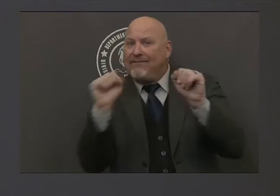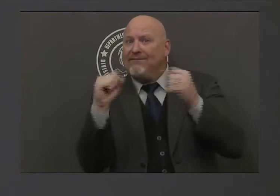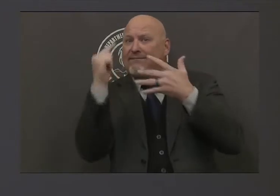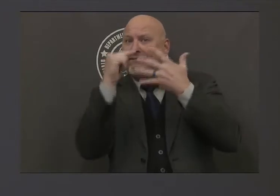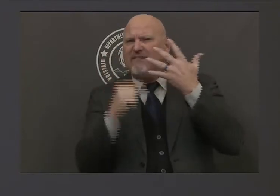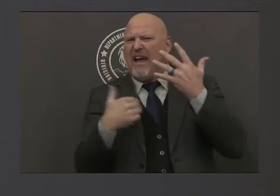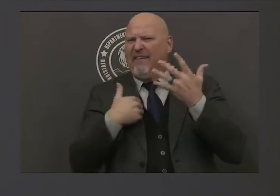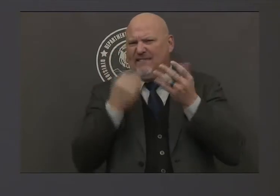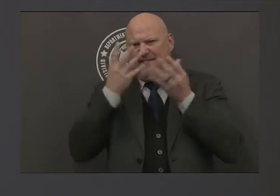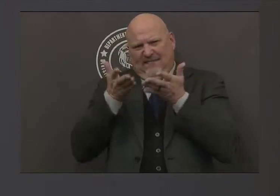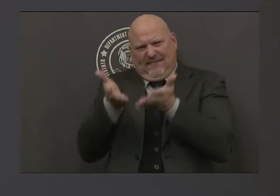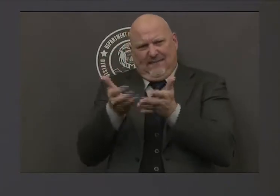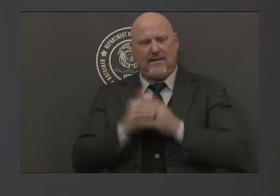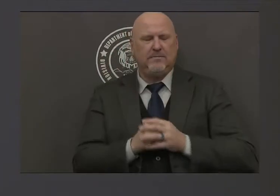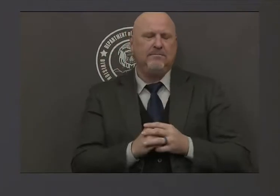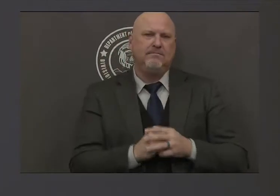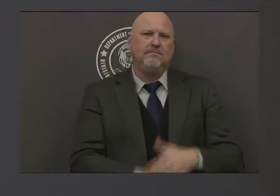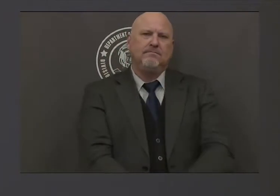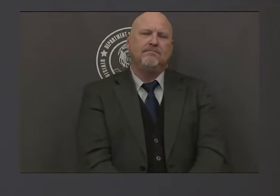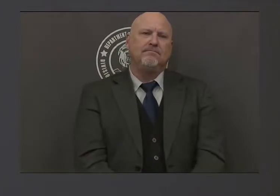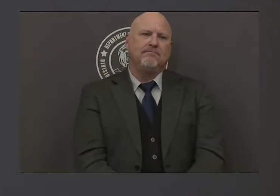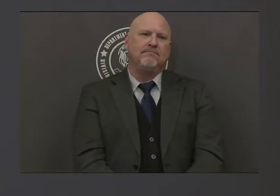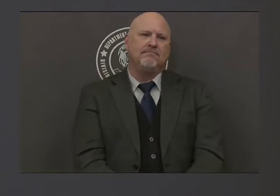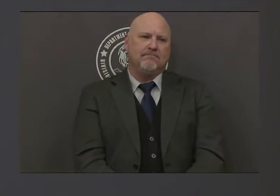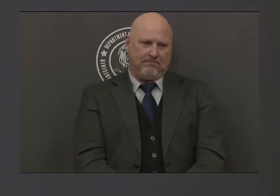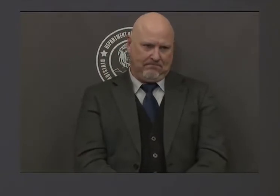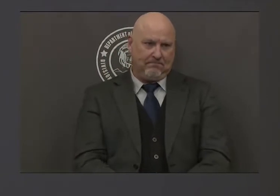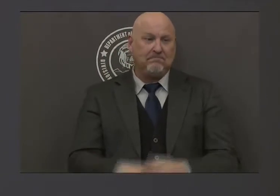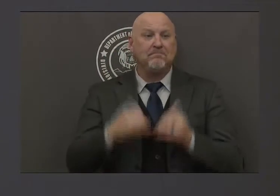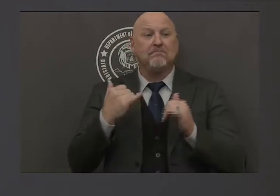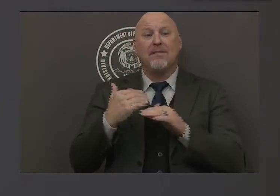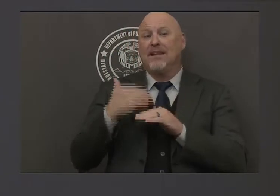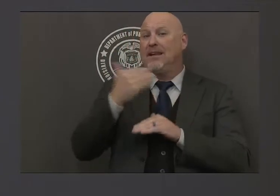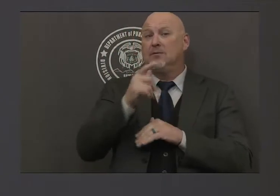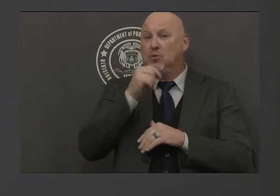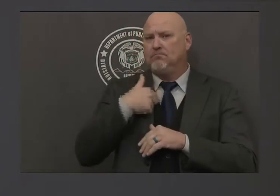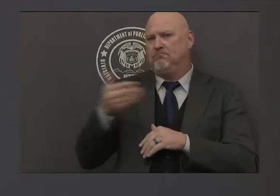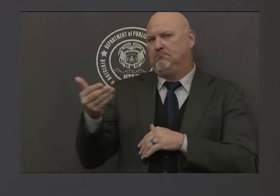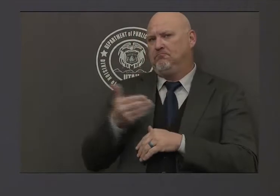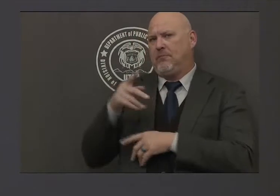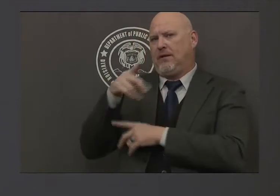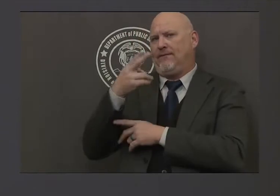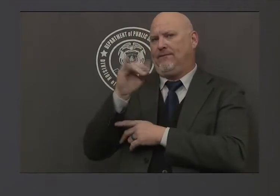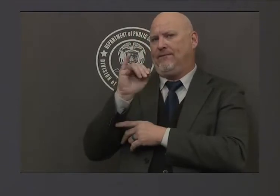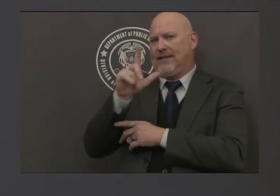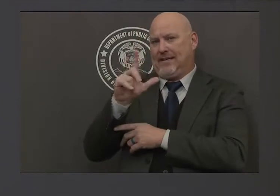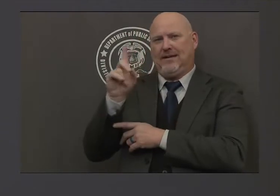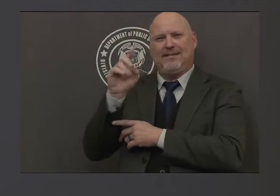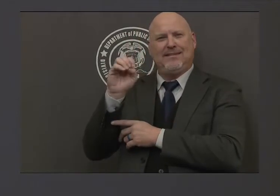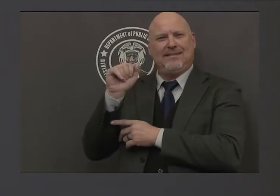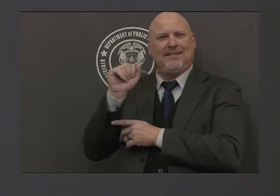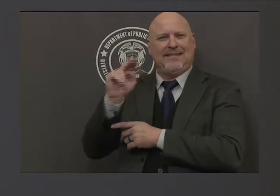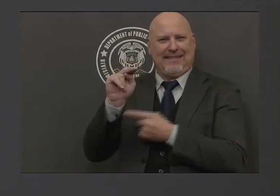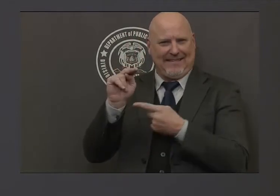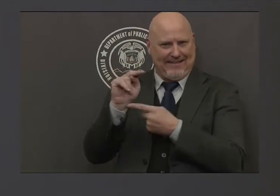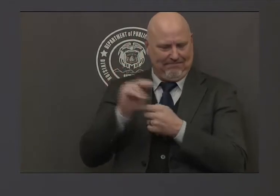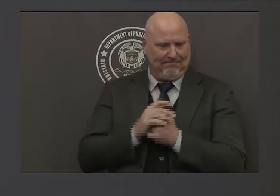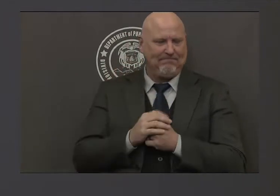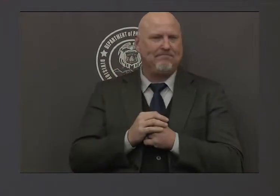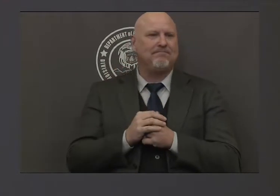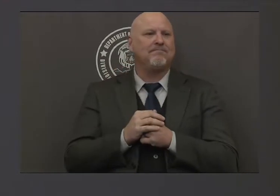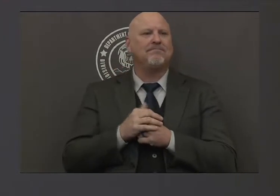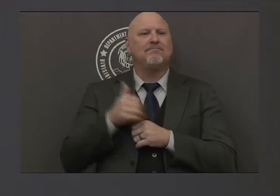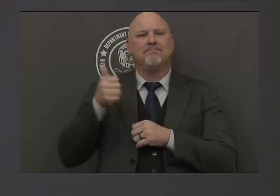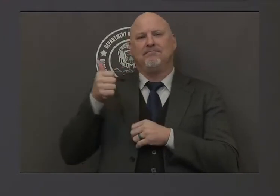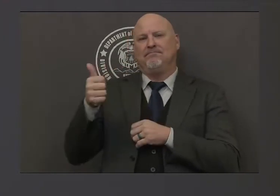As Phil Dean is coming up to the podium, let me just introduce so that everybody knows who Phil Dean is. Phil's been stalwart